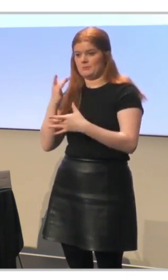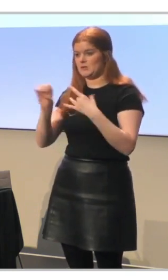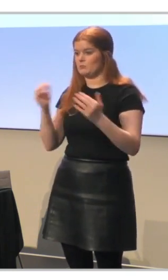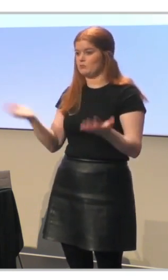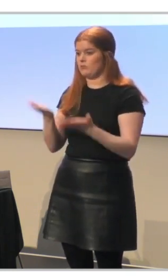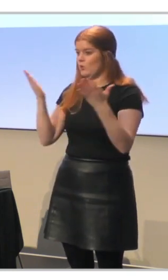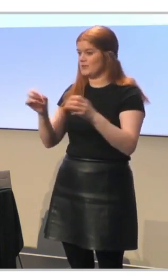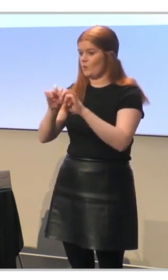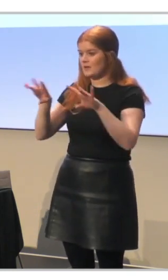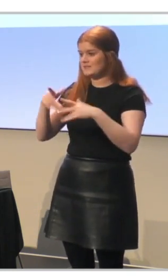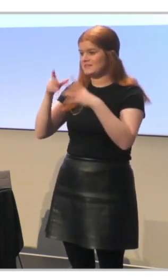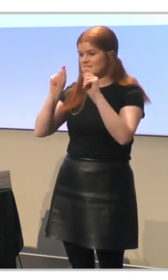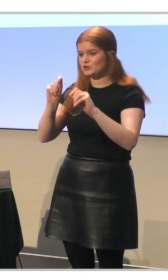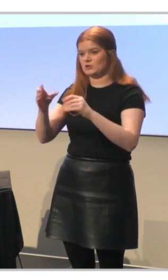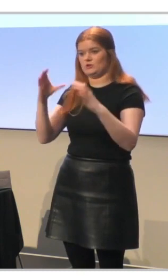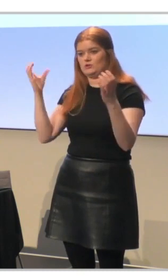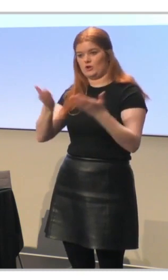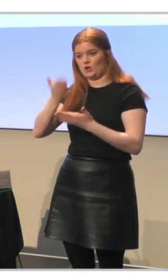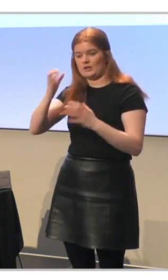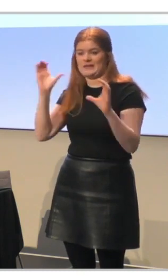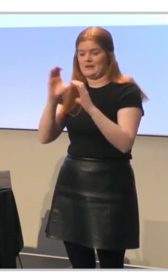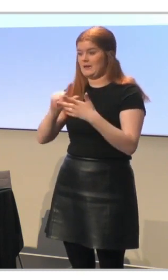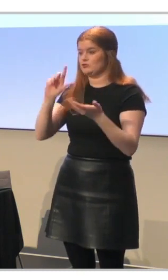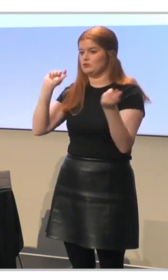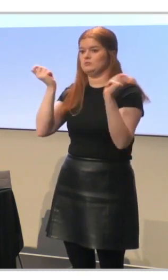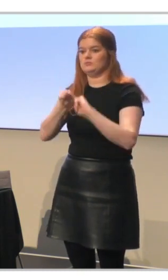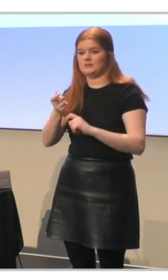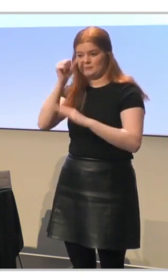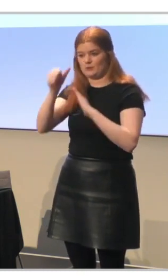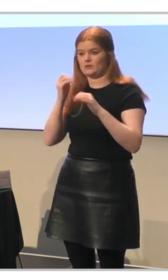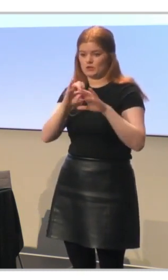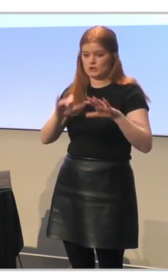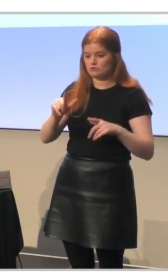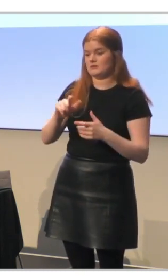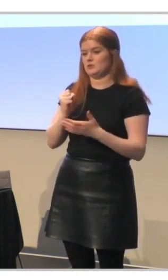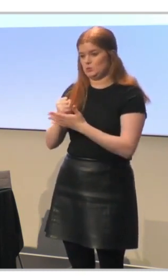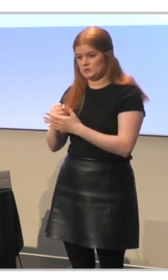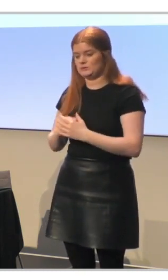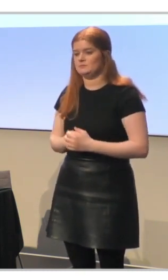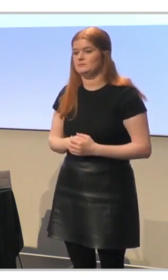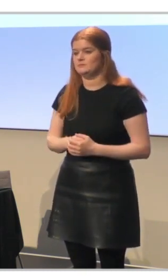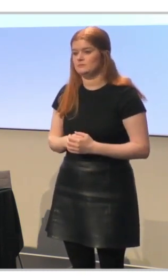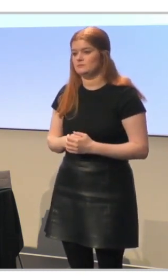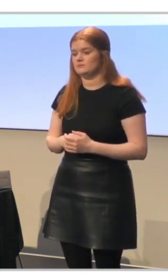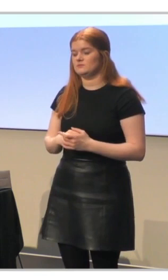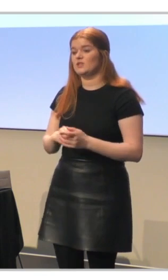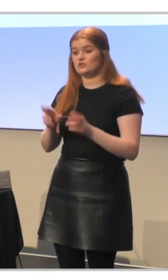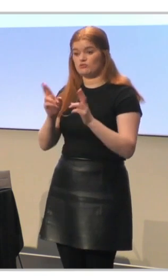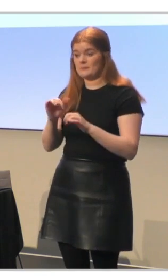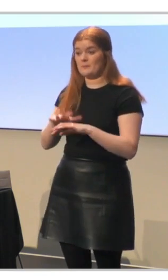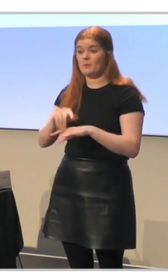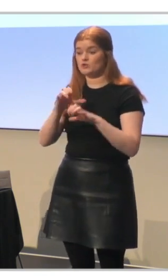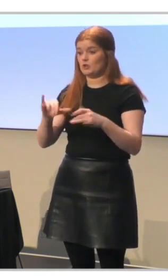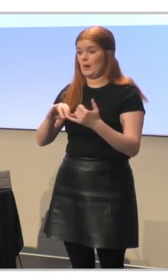of teaching, learning, care and transition experiences for children and pupils. While the vast majority of children with